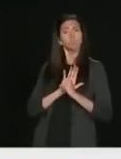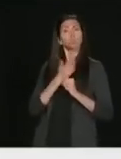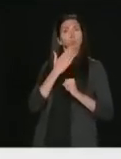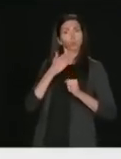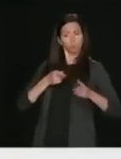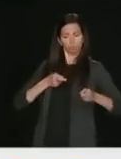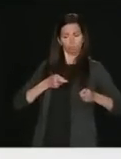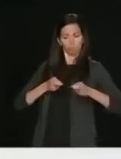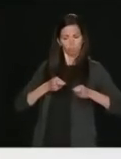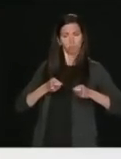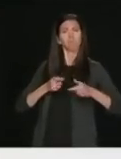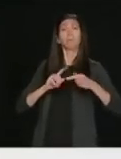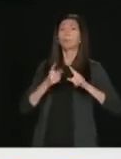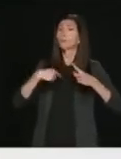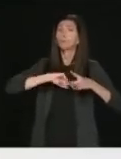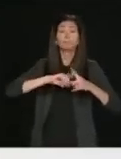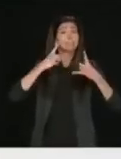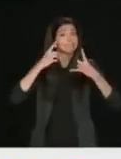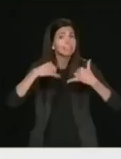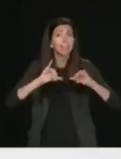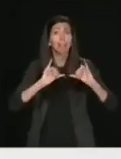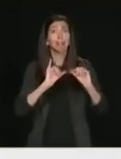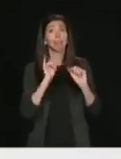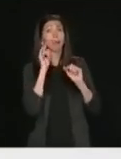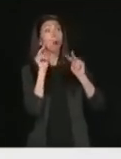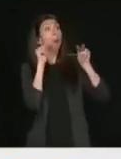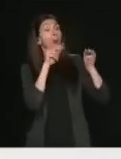and our friends across the world.